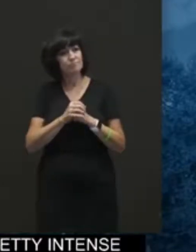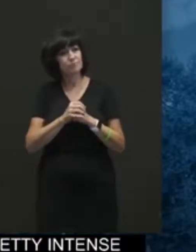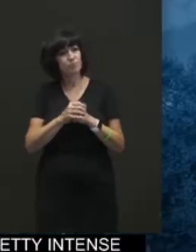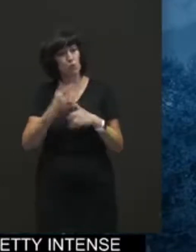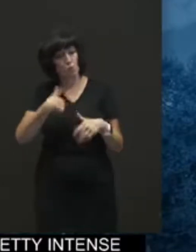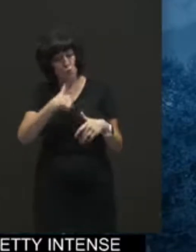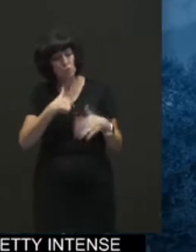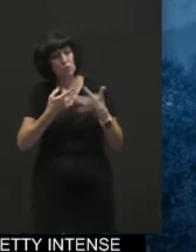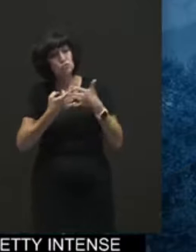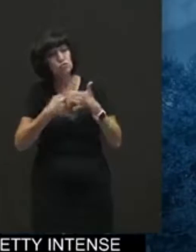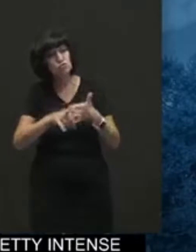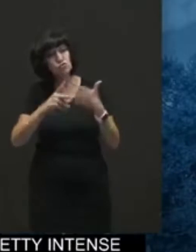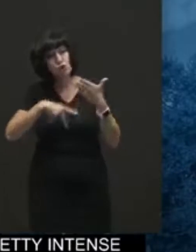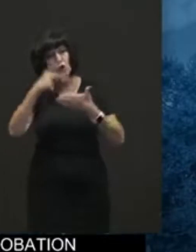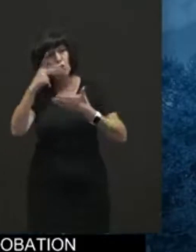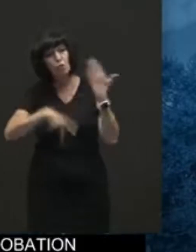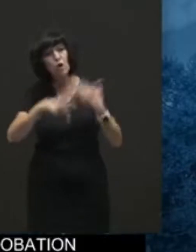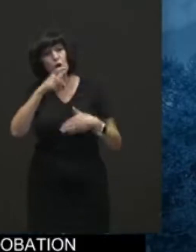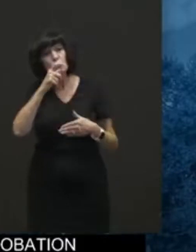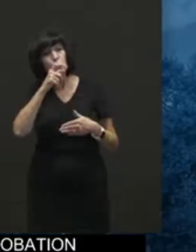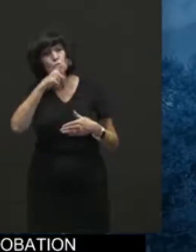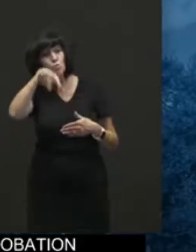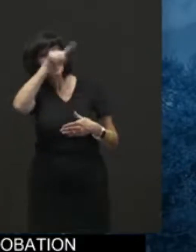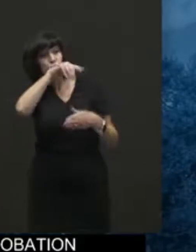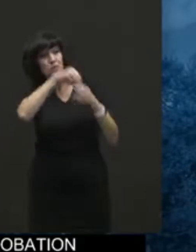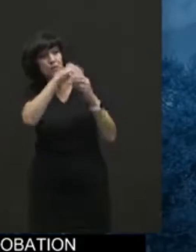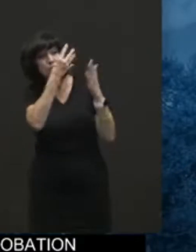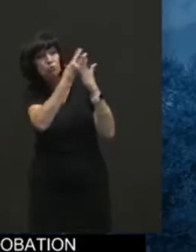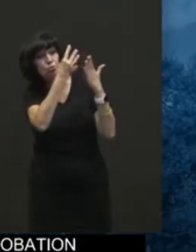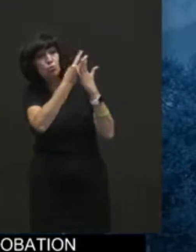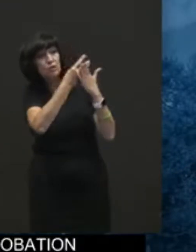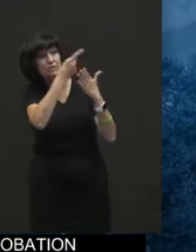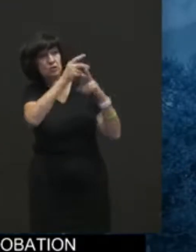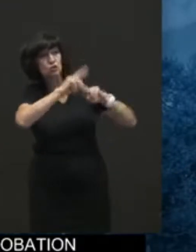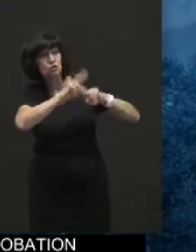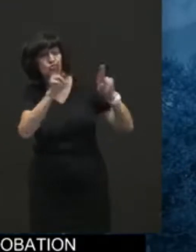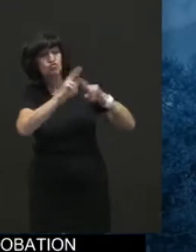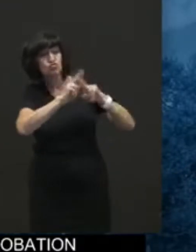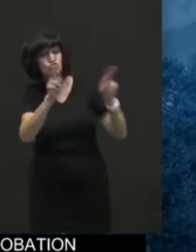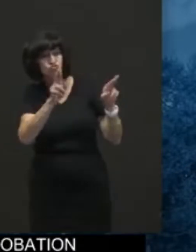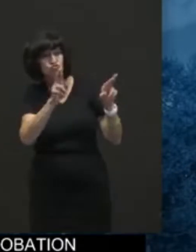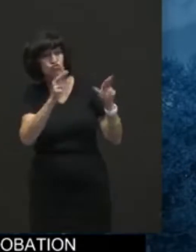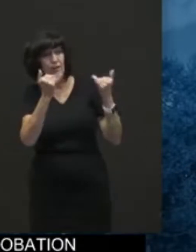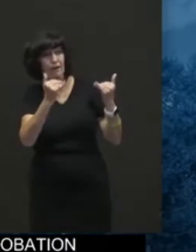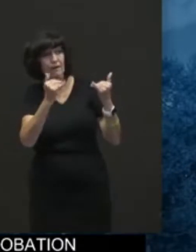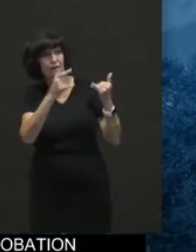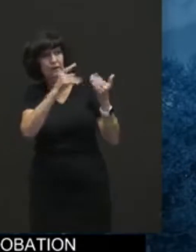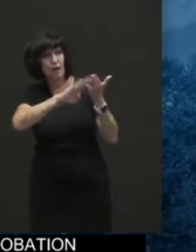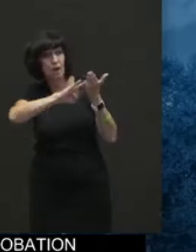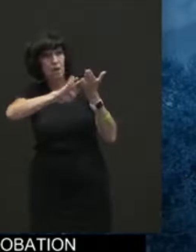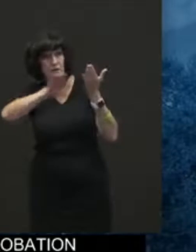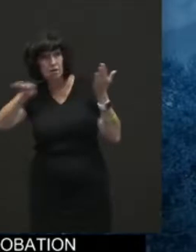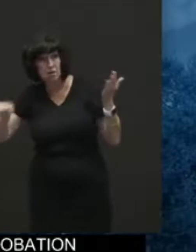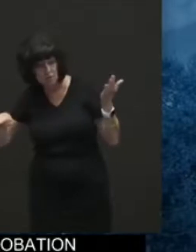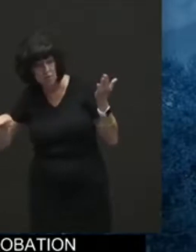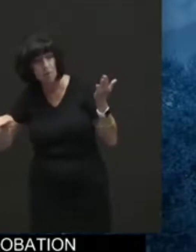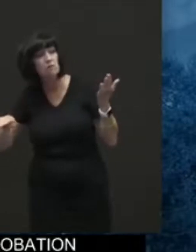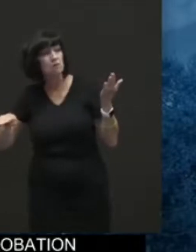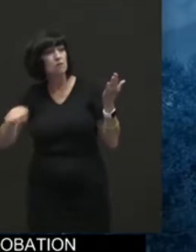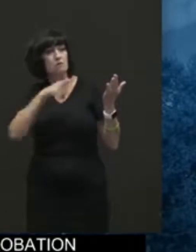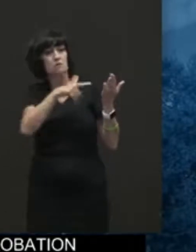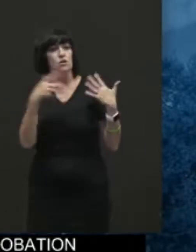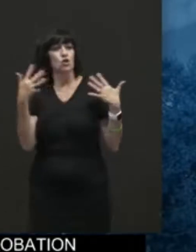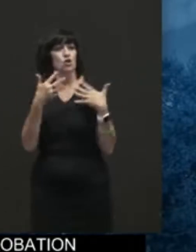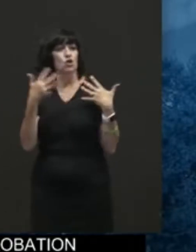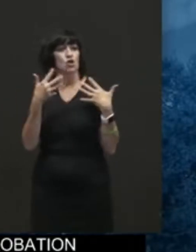offenders that are being released from prison. They've been incarcerated for one reason or another, as well as